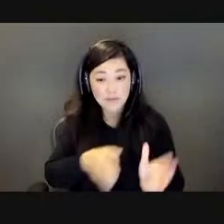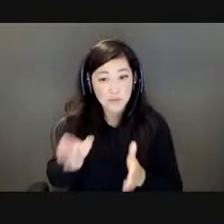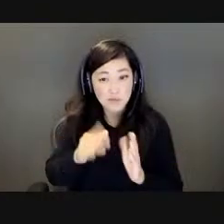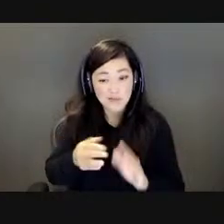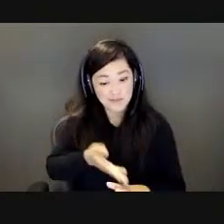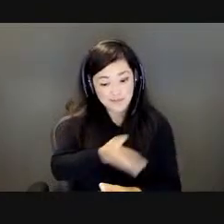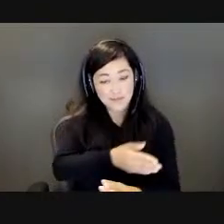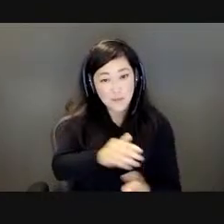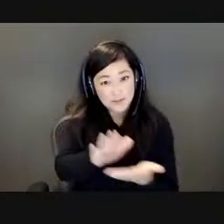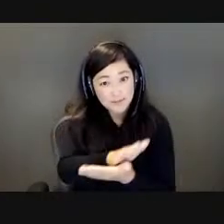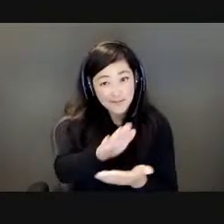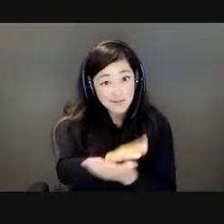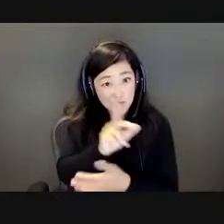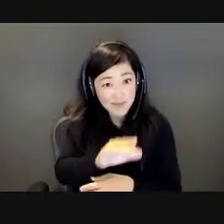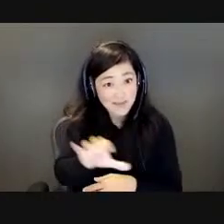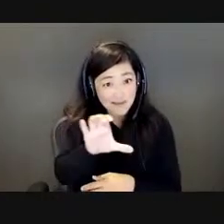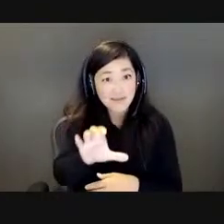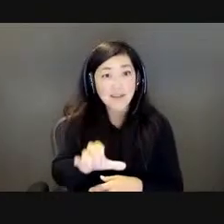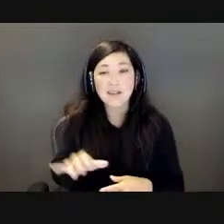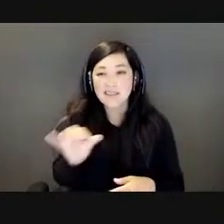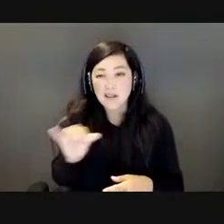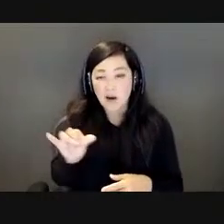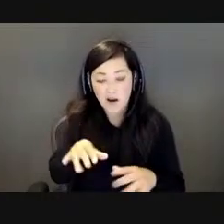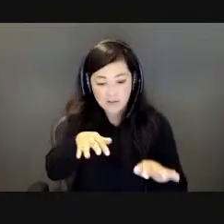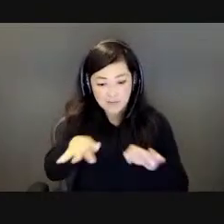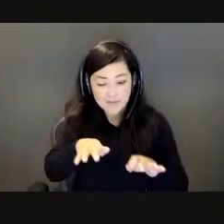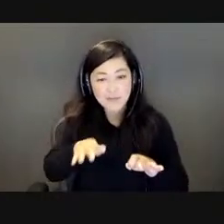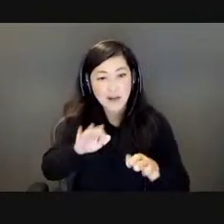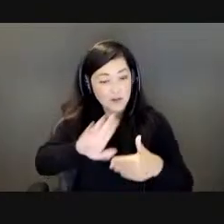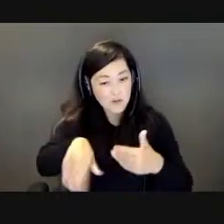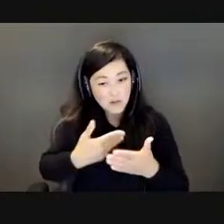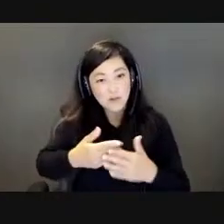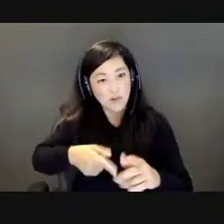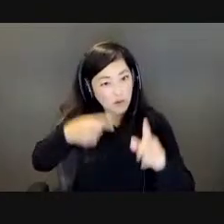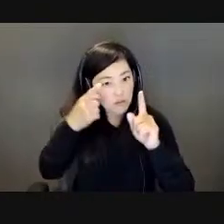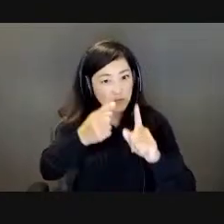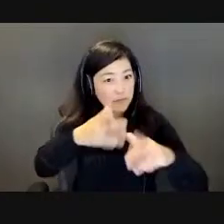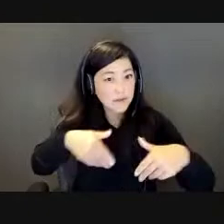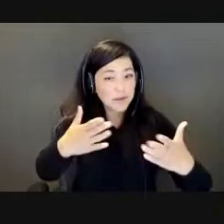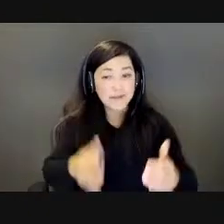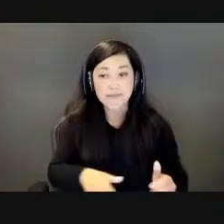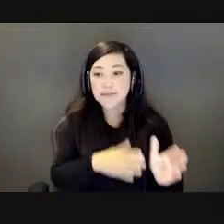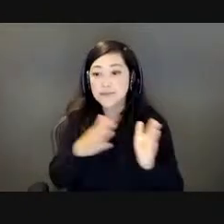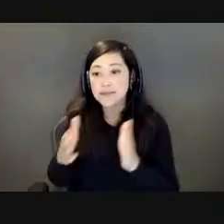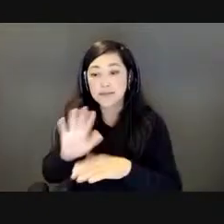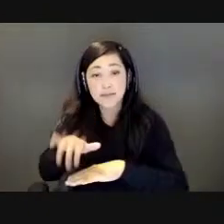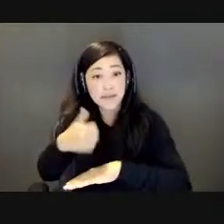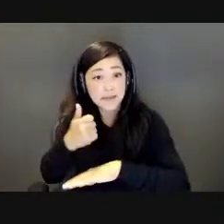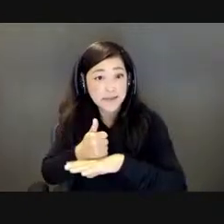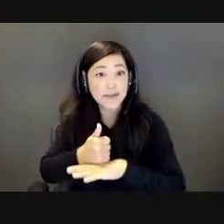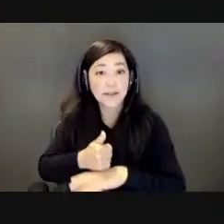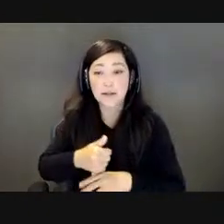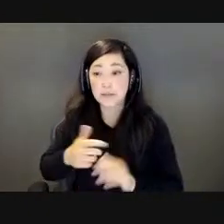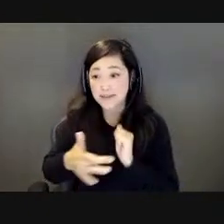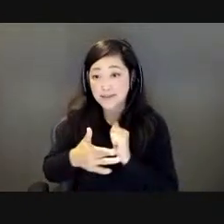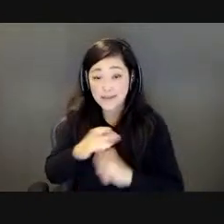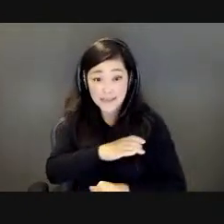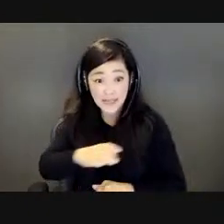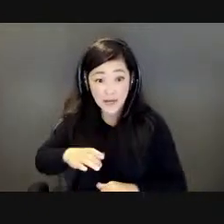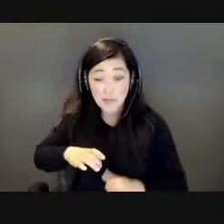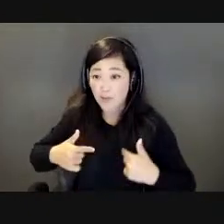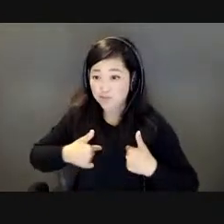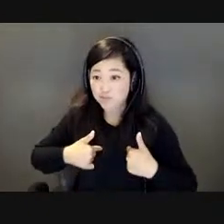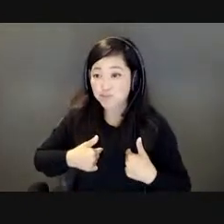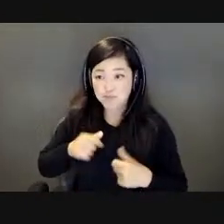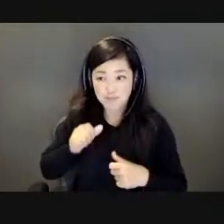and notice of intent, which is done by the staff there. 3 is establish a technical committee of, again, which I'm a